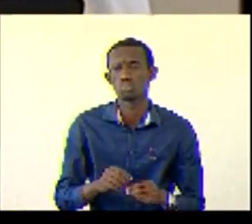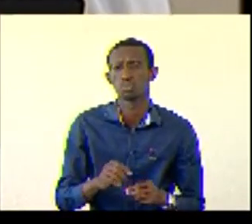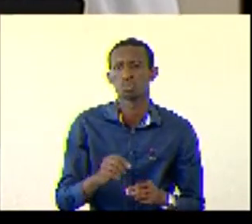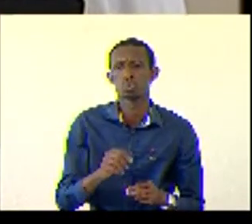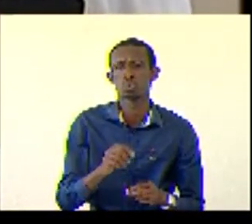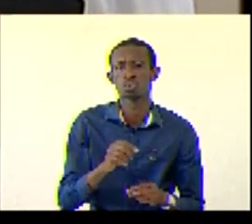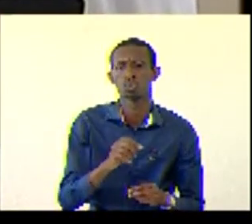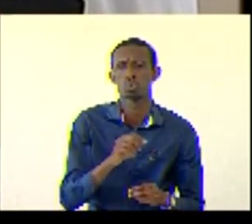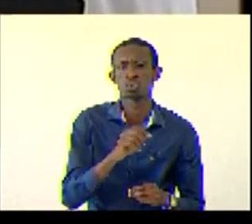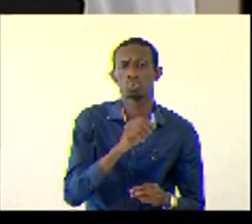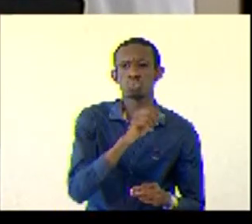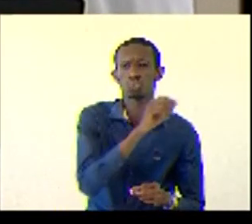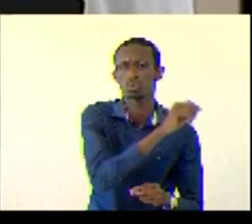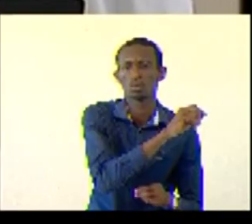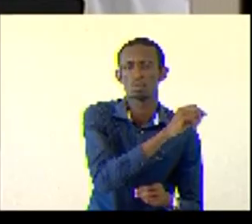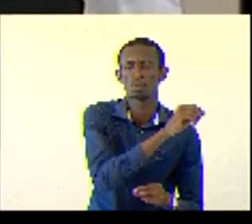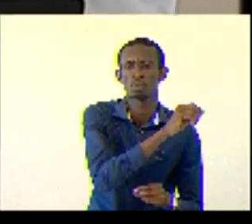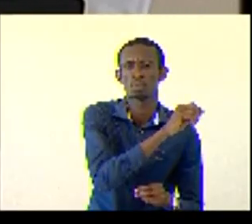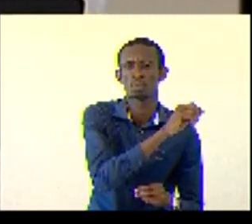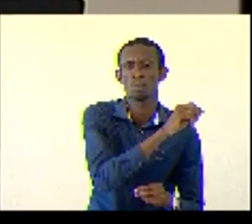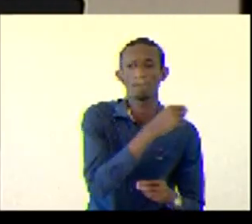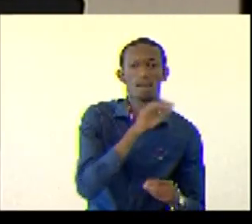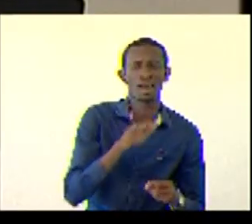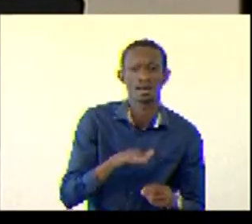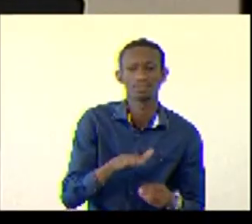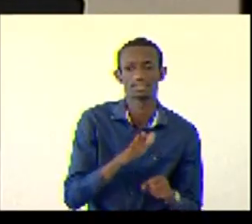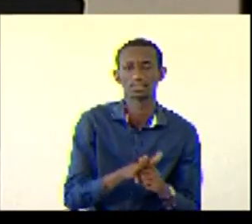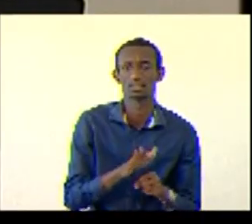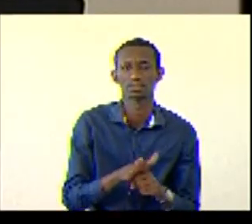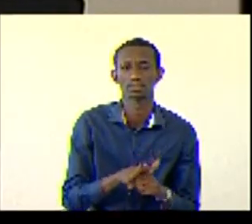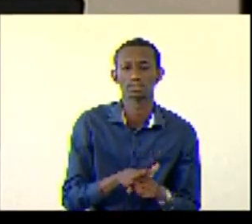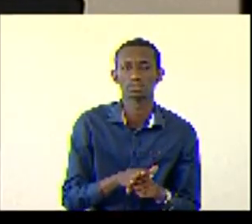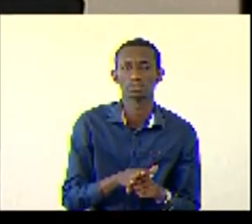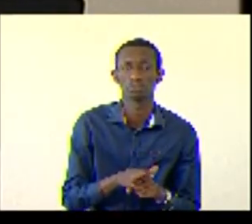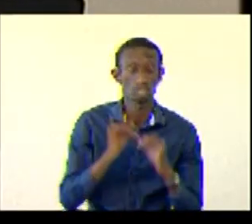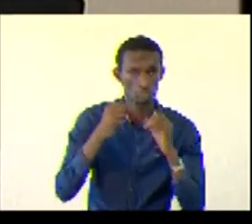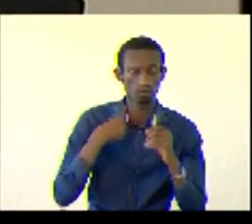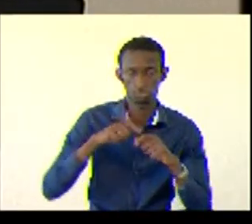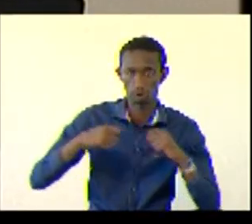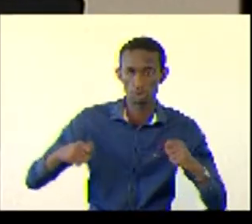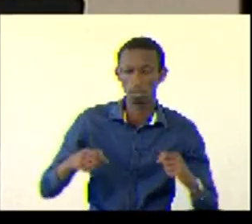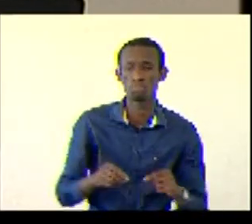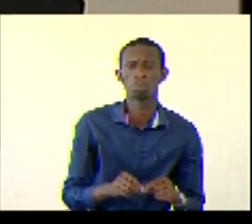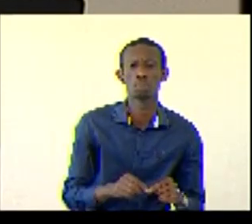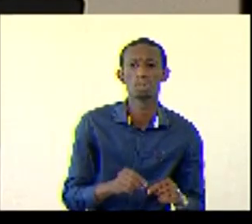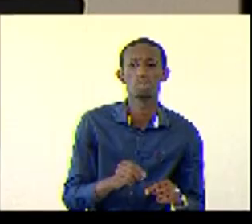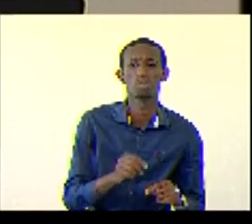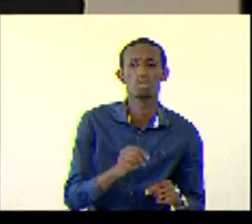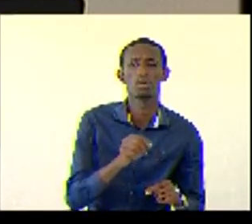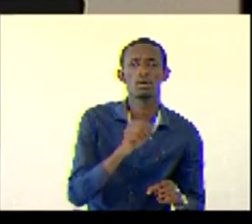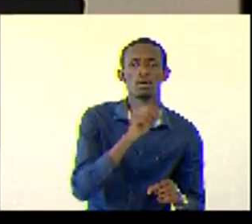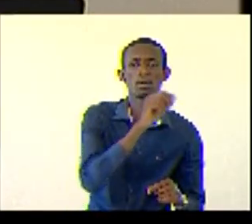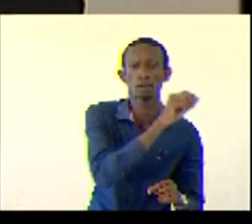example. It's not part of the question, by the way, but I'm just giving it as an example. If this reaction was moving like this,